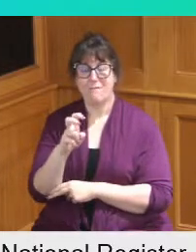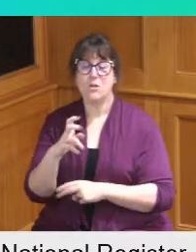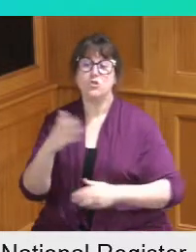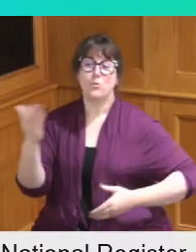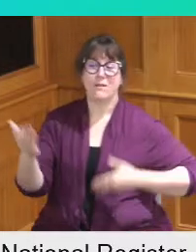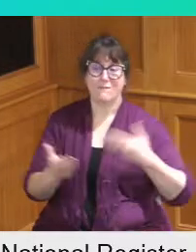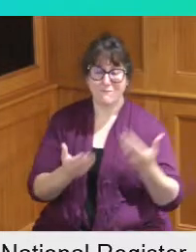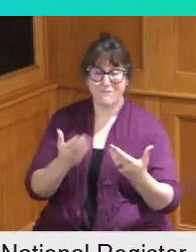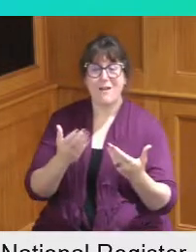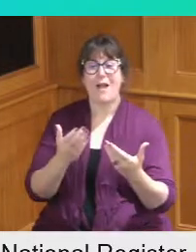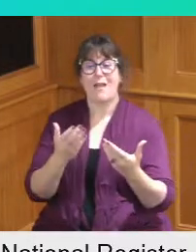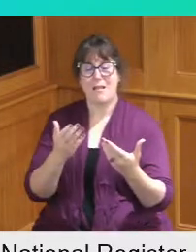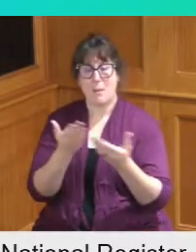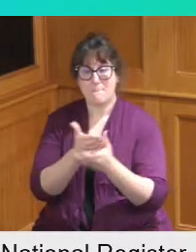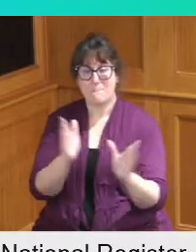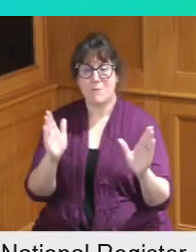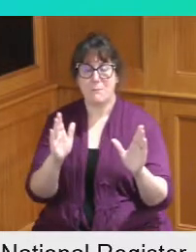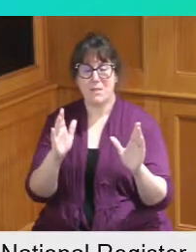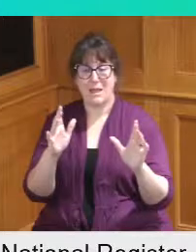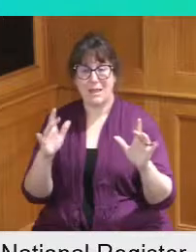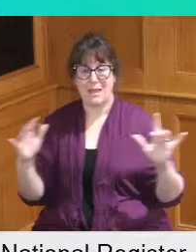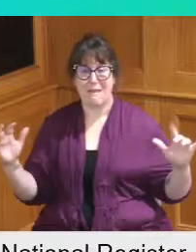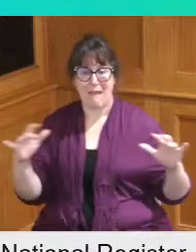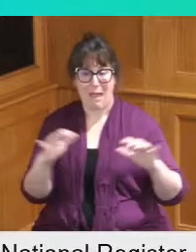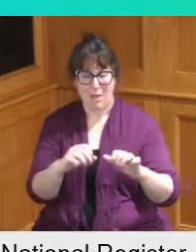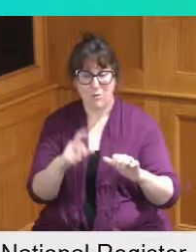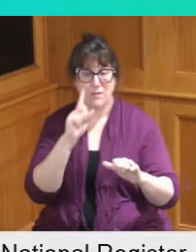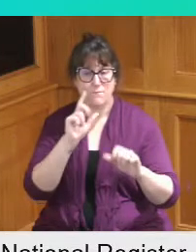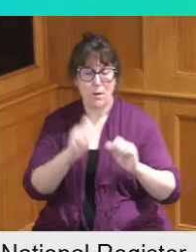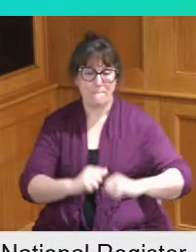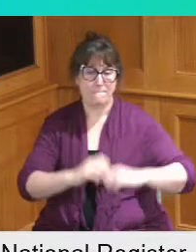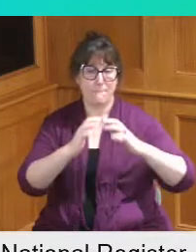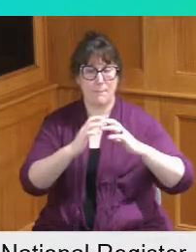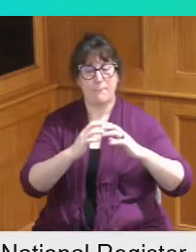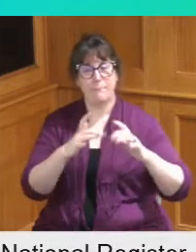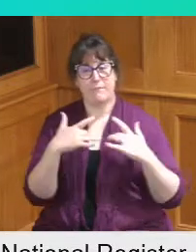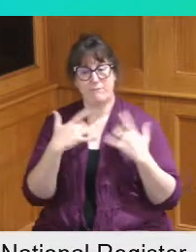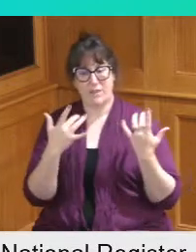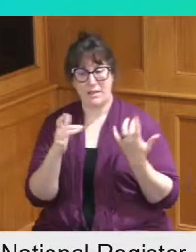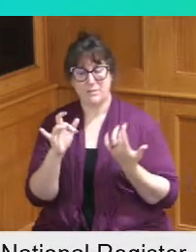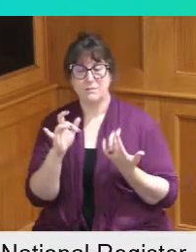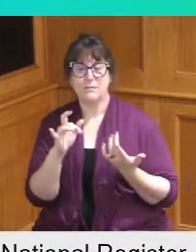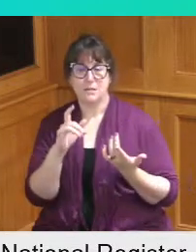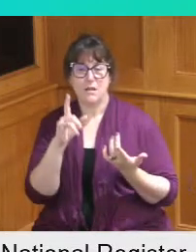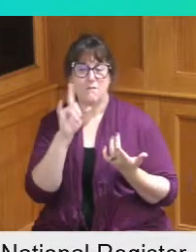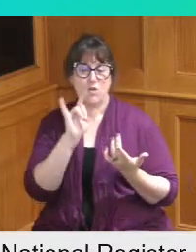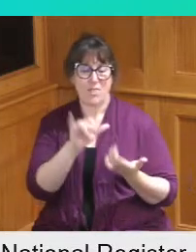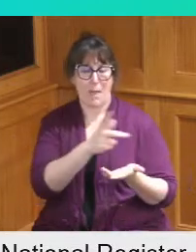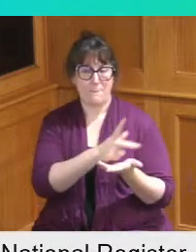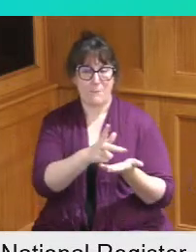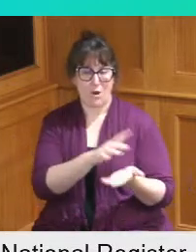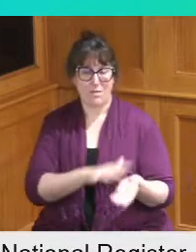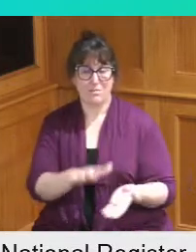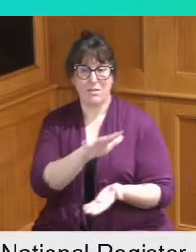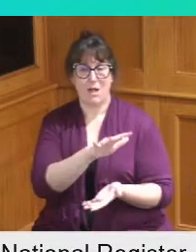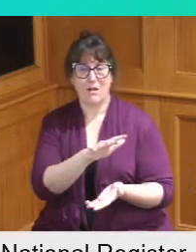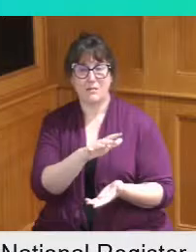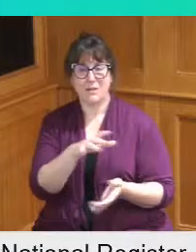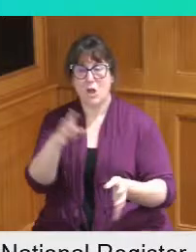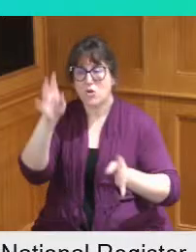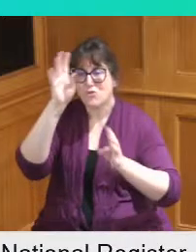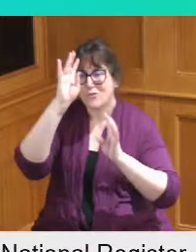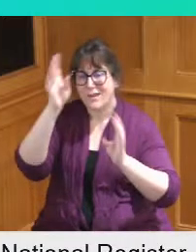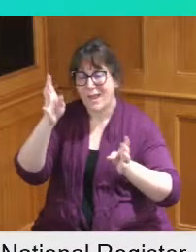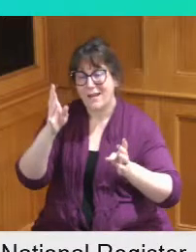space for pop-up events focused on Kenny Avenue and an adjacent city-owned parking lot. This would involve some creative